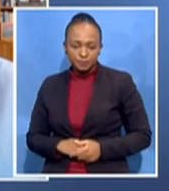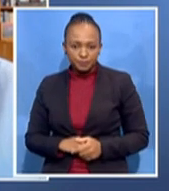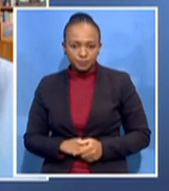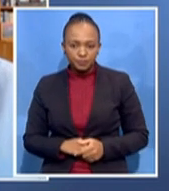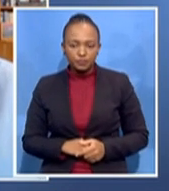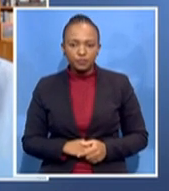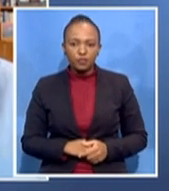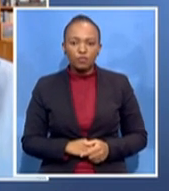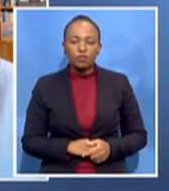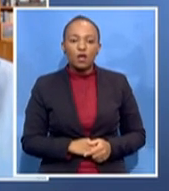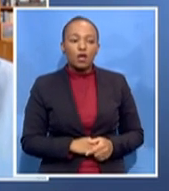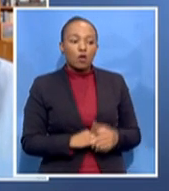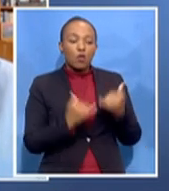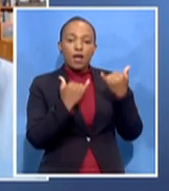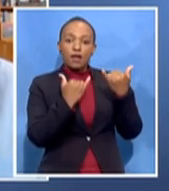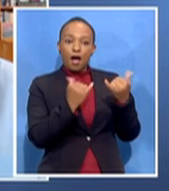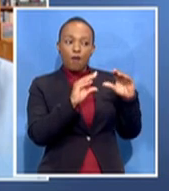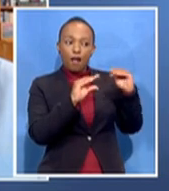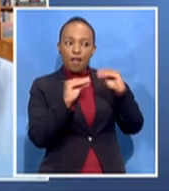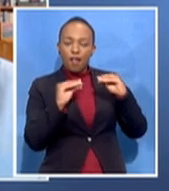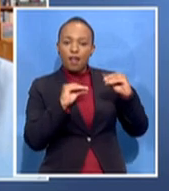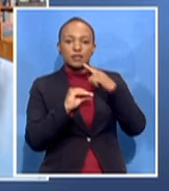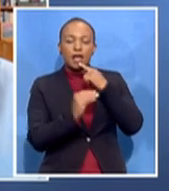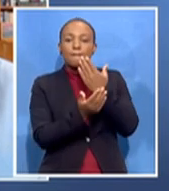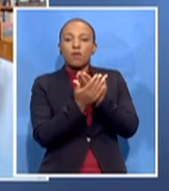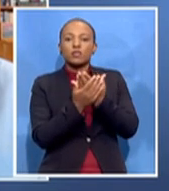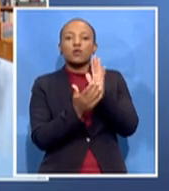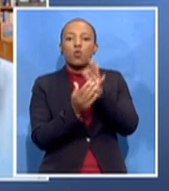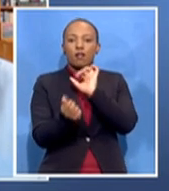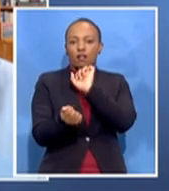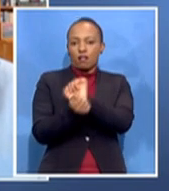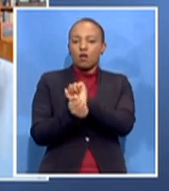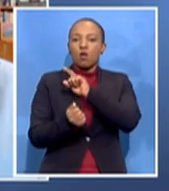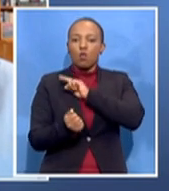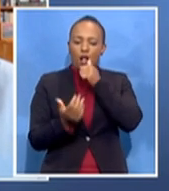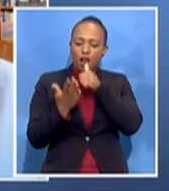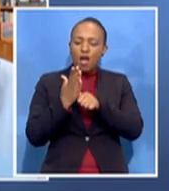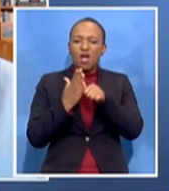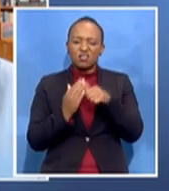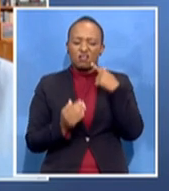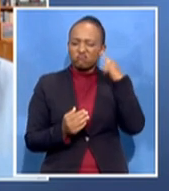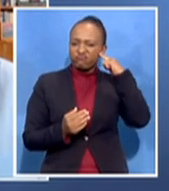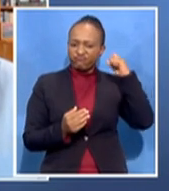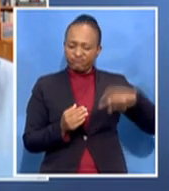he completes his letter of defiance, he dares the authorities to jail him.